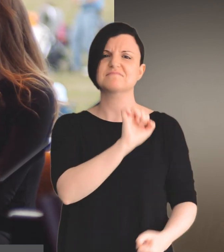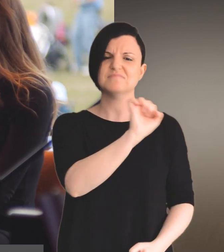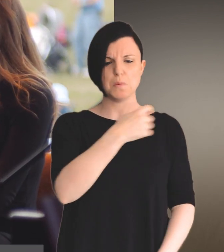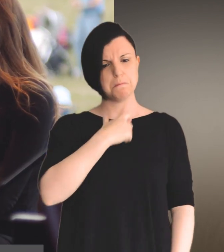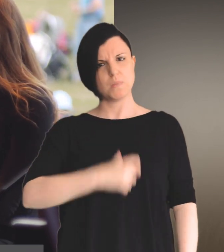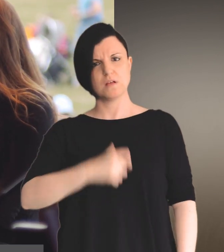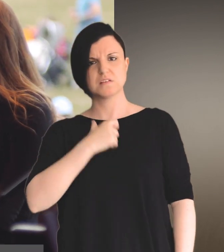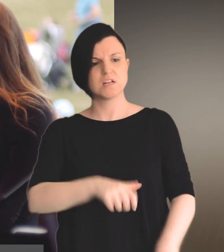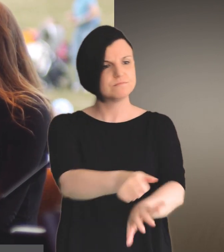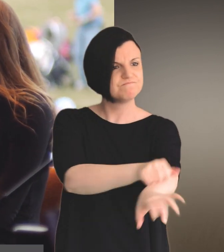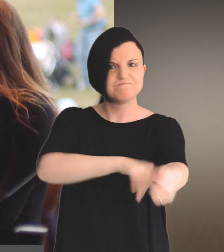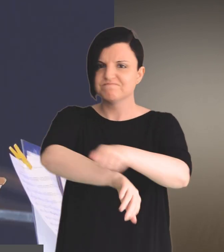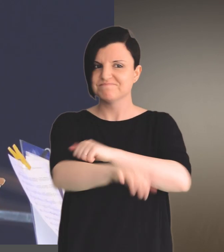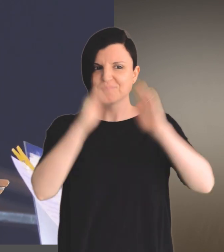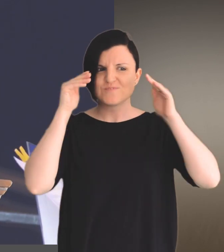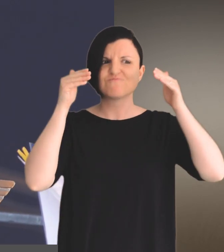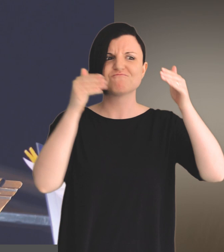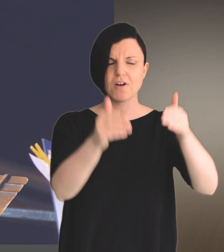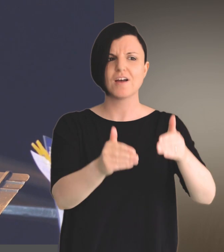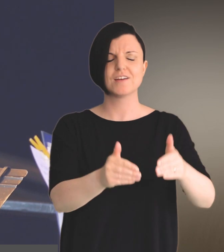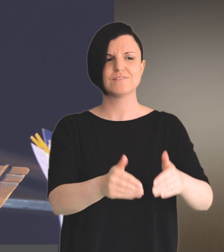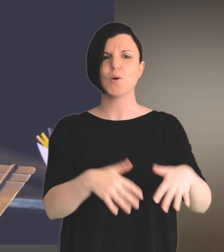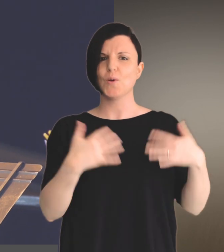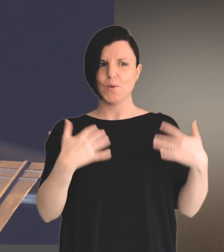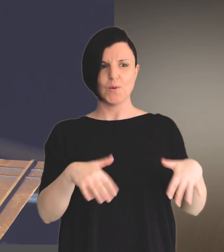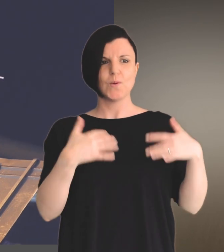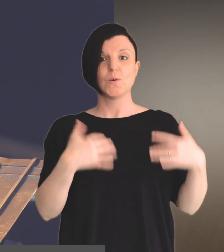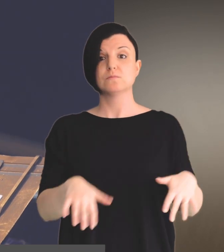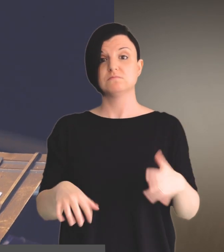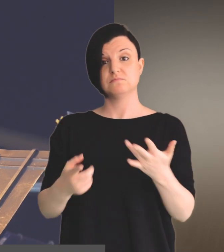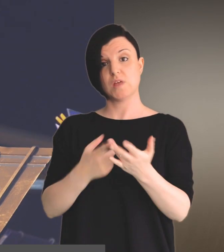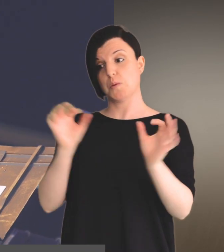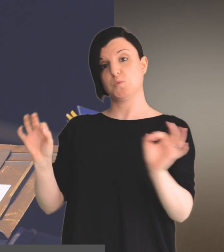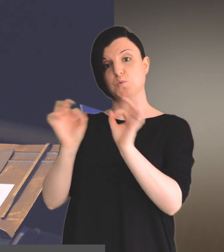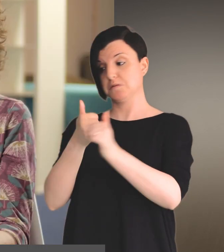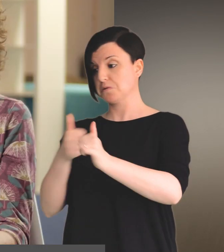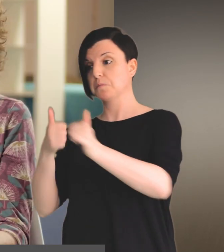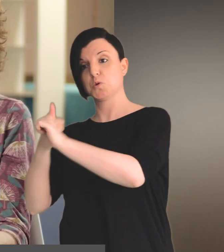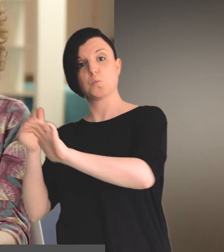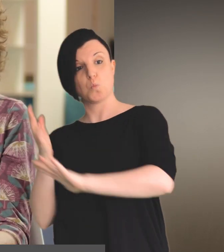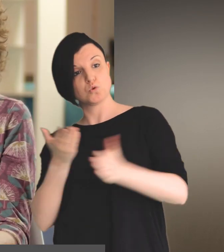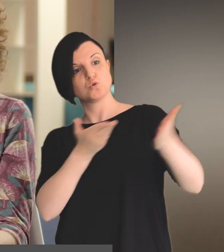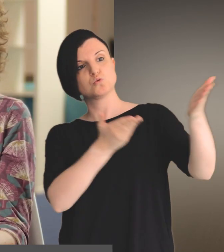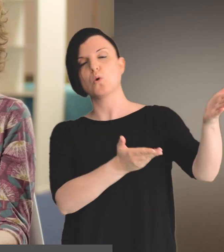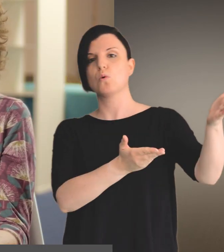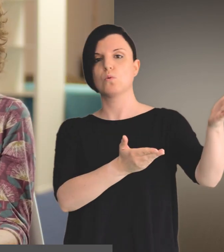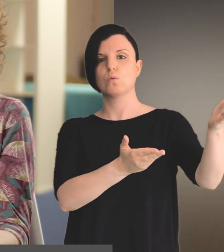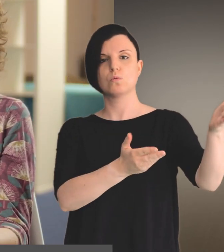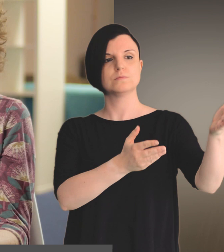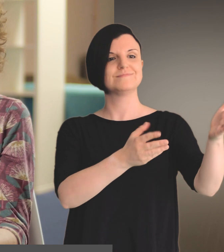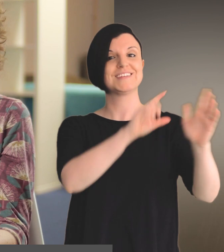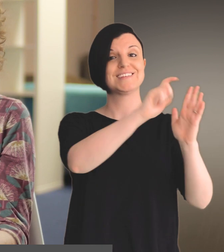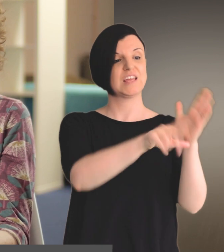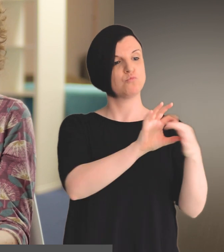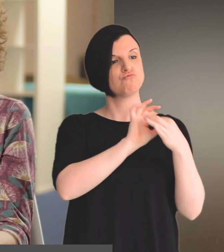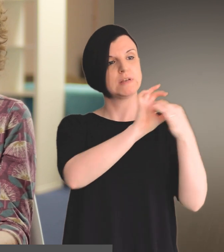his personality and his drive. And it felt that this was a time to say something significant and special to our sector about the way that